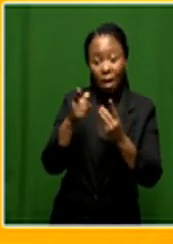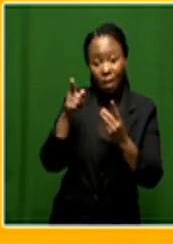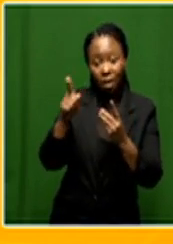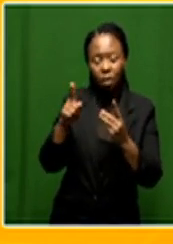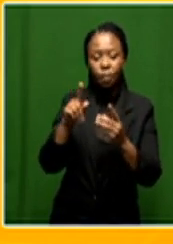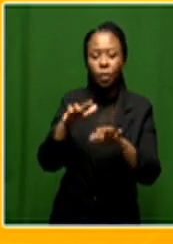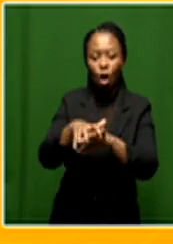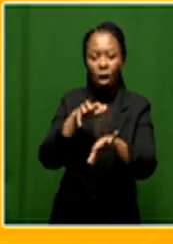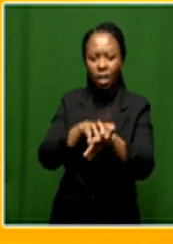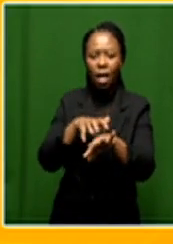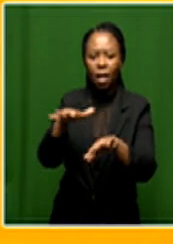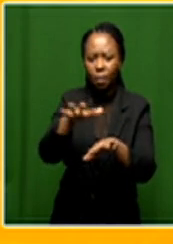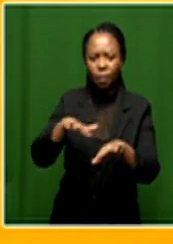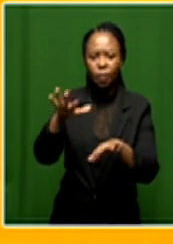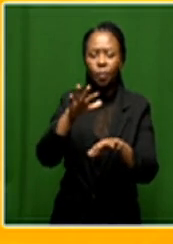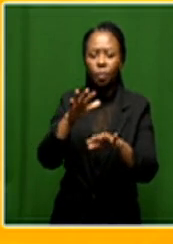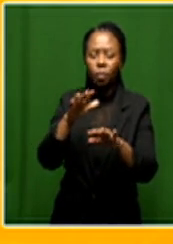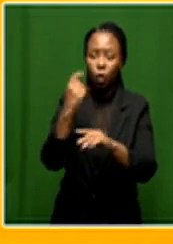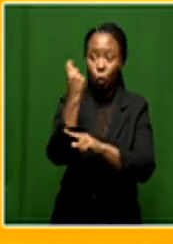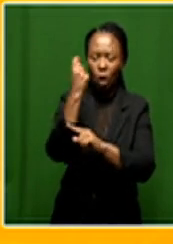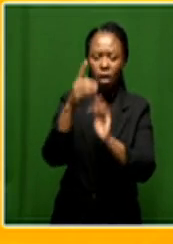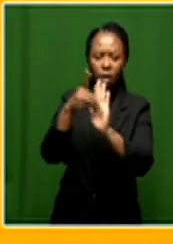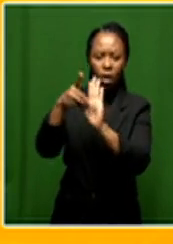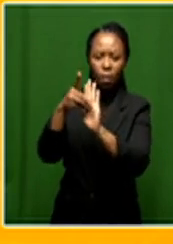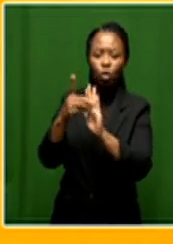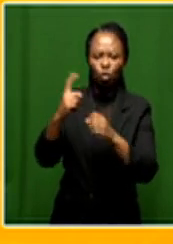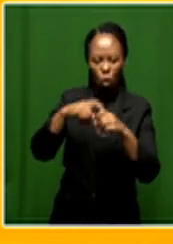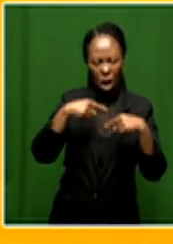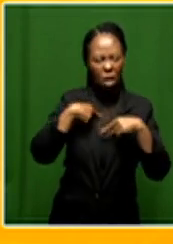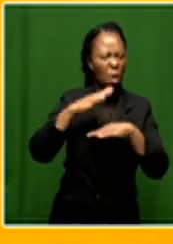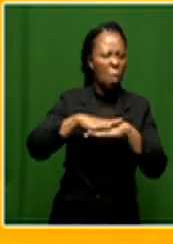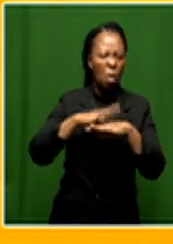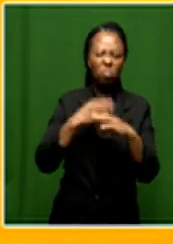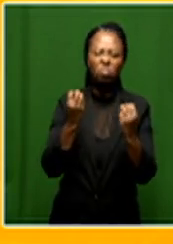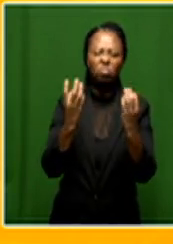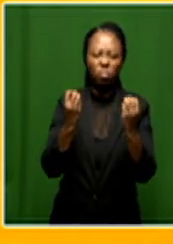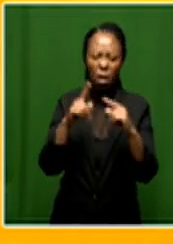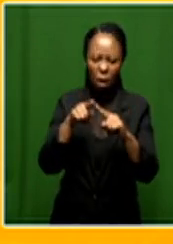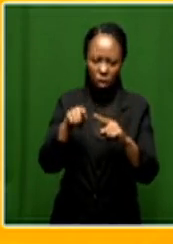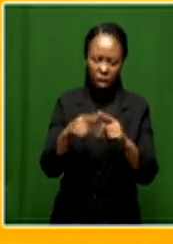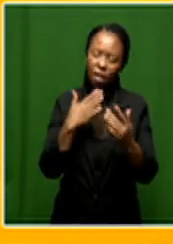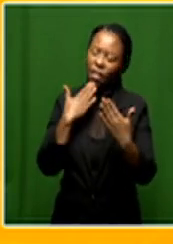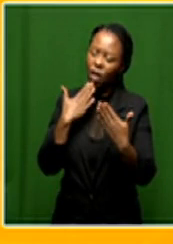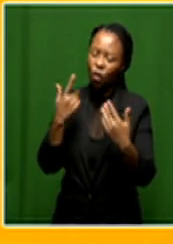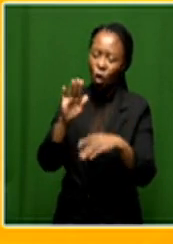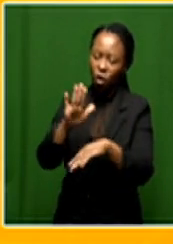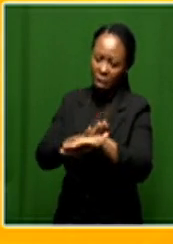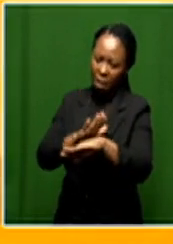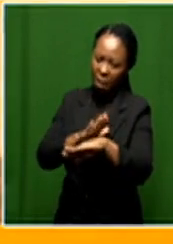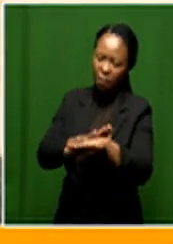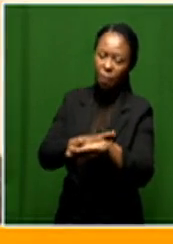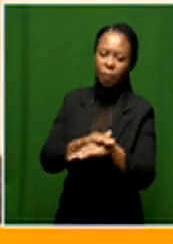of Agriculture, Land Reform and Rural Development, and she joins us now to talk more about this. Dr. Maja, thanks so much for your time. Welcome